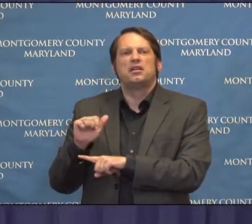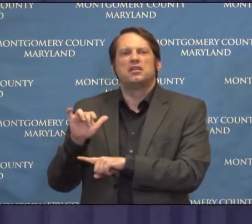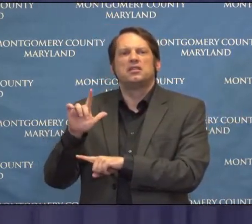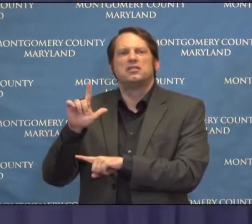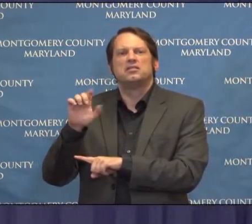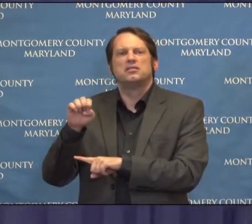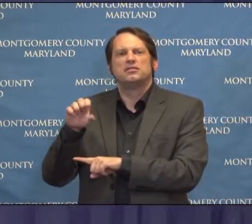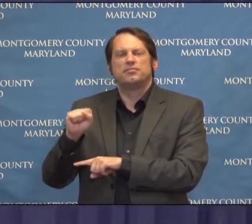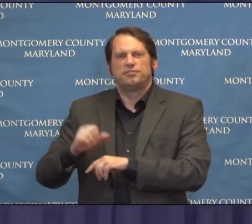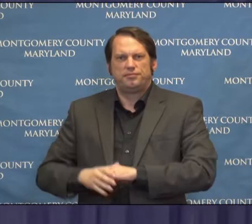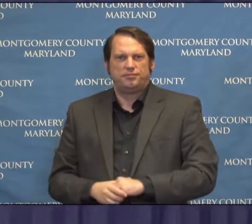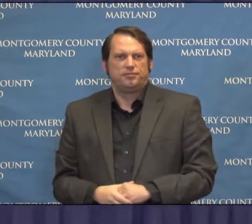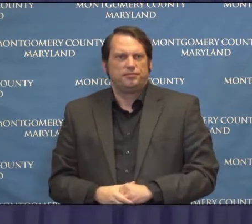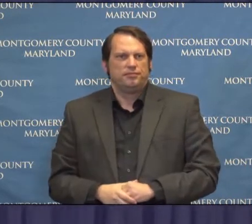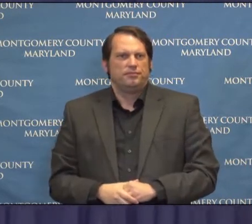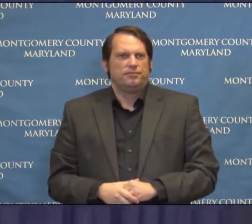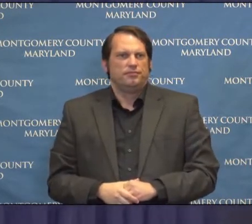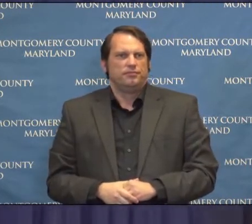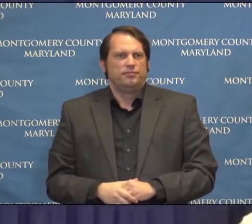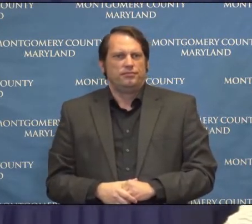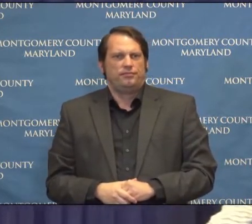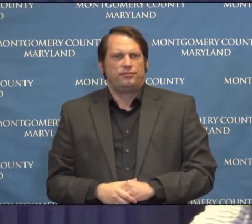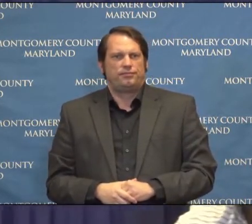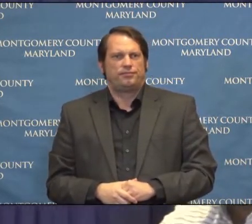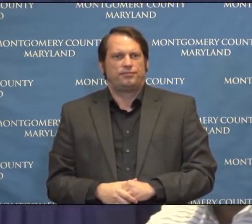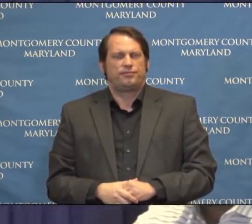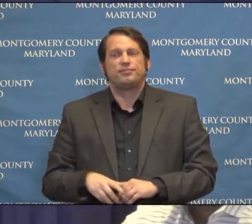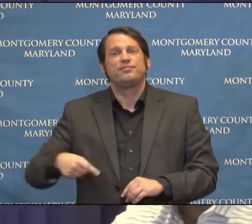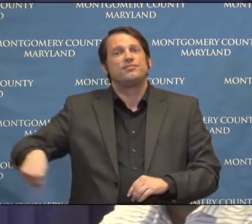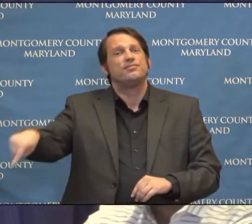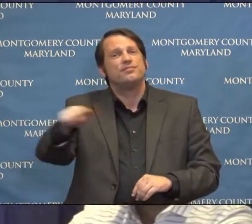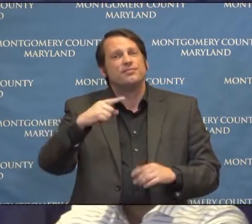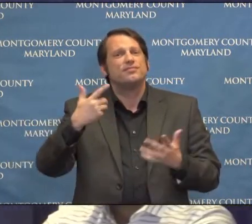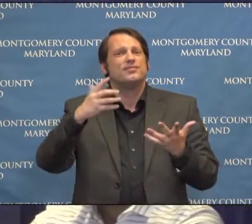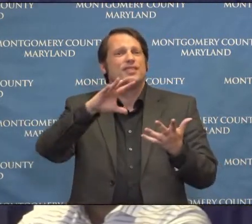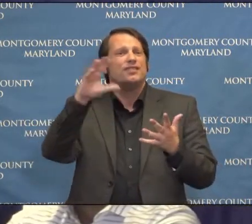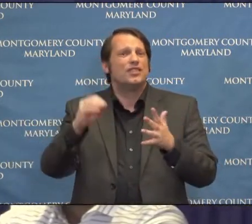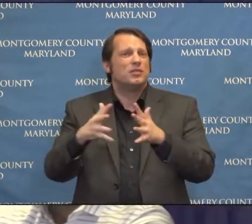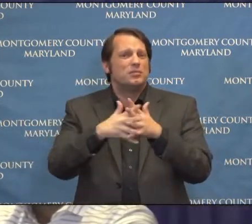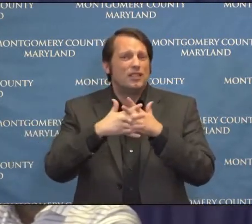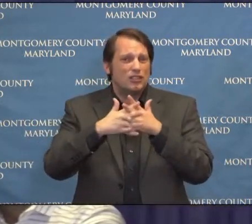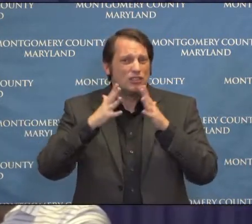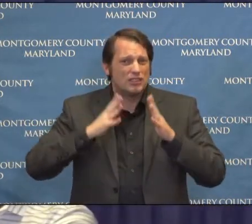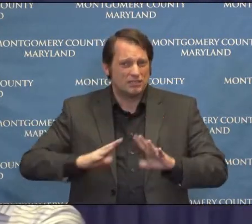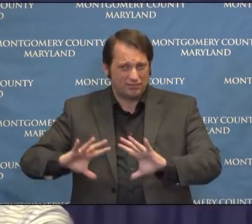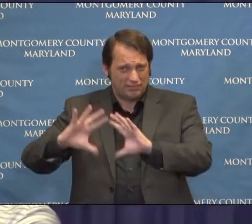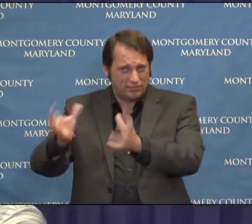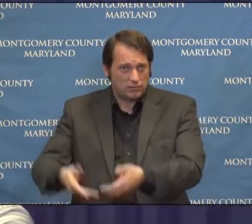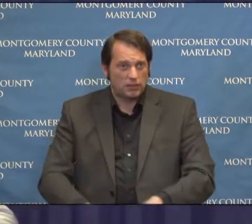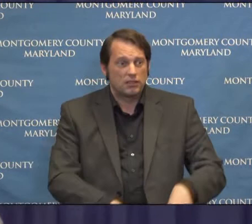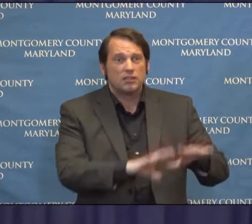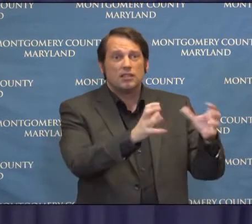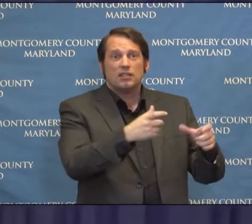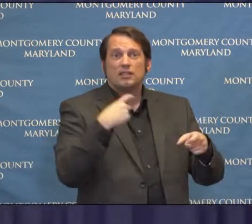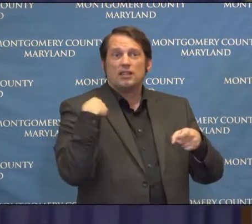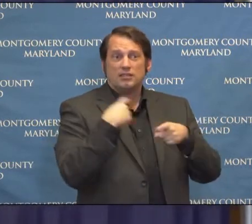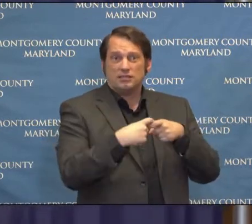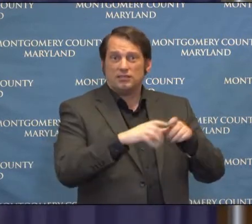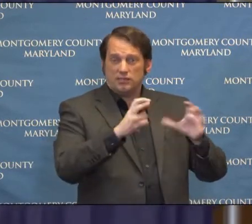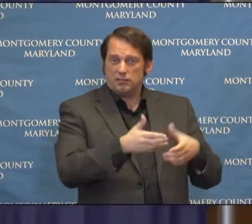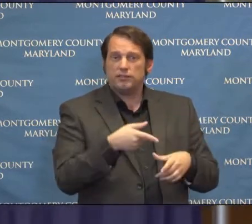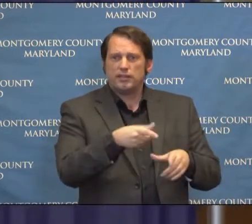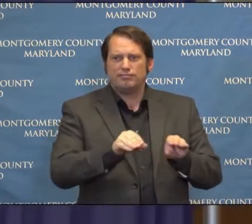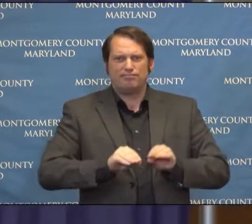testing positive for COVID-19. Why is this happening, and what can be done to flatten the